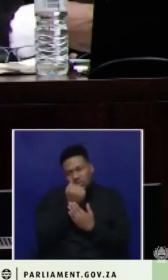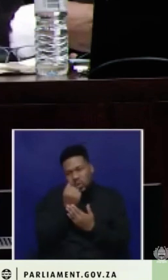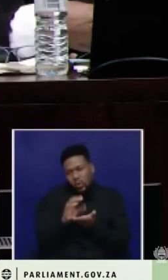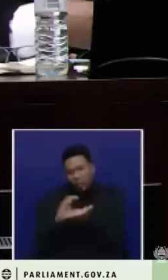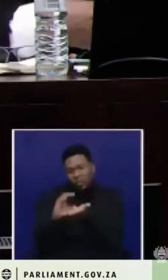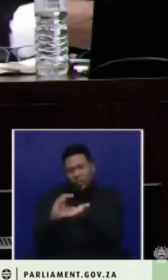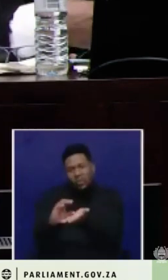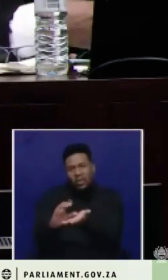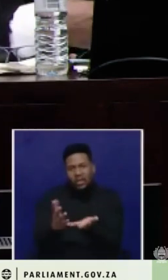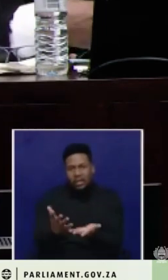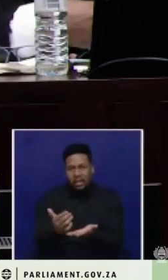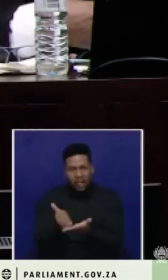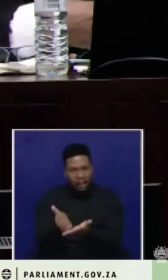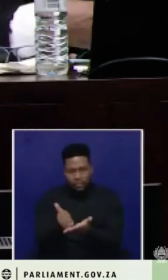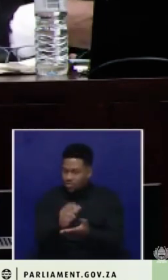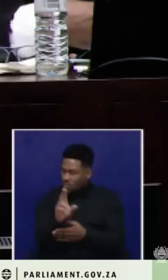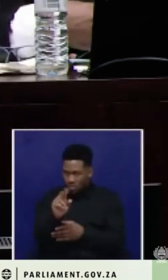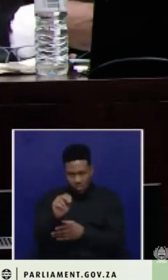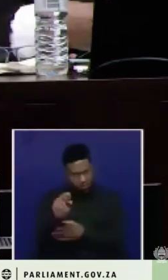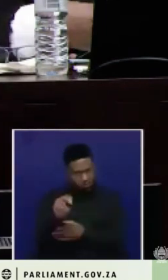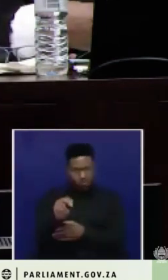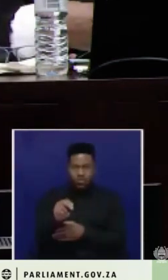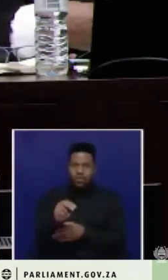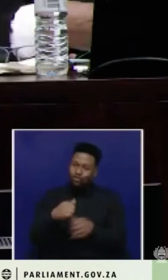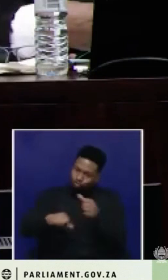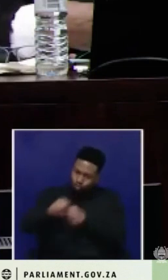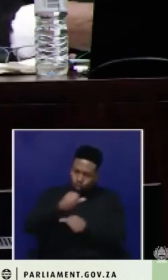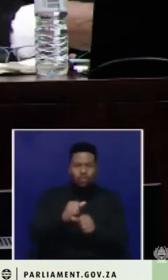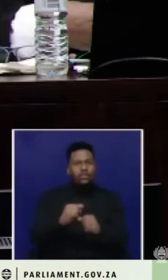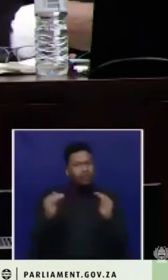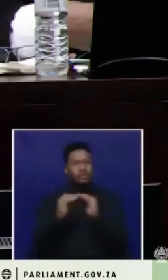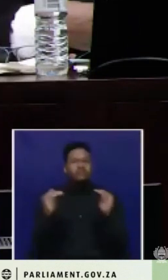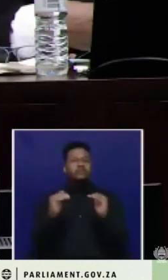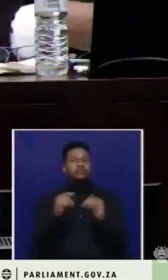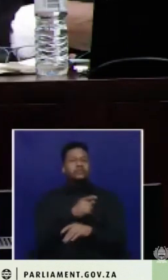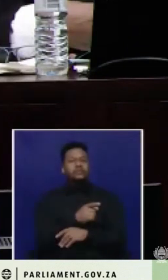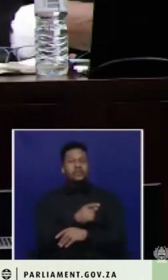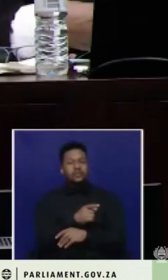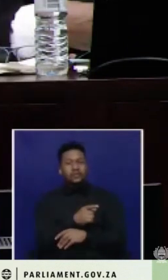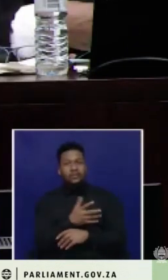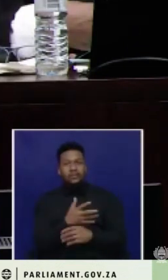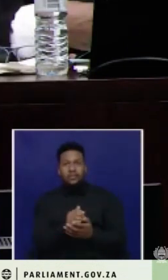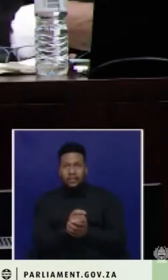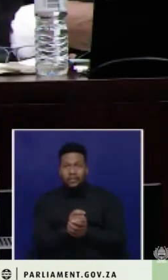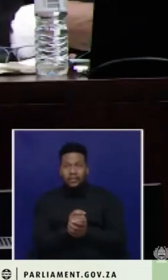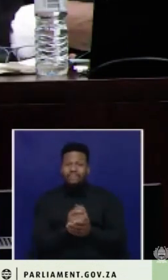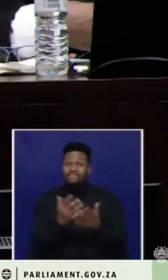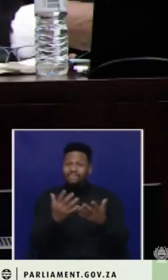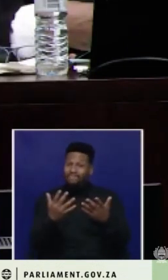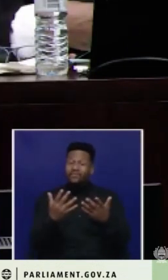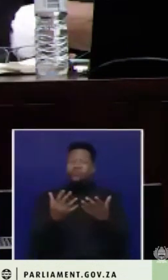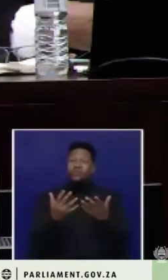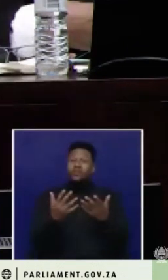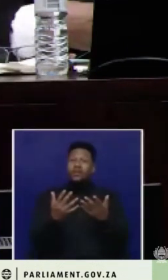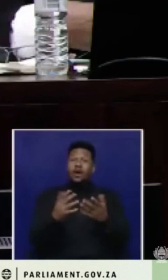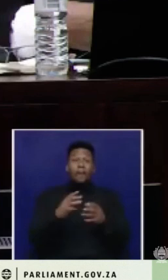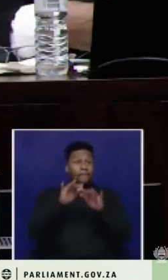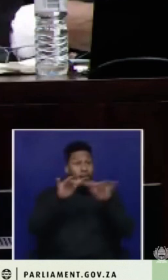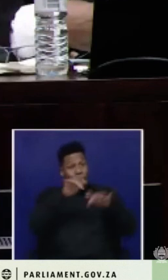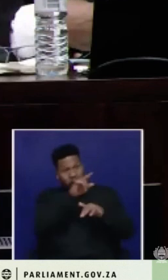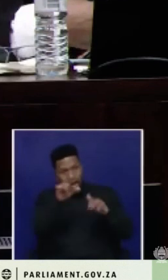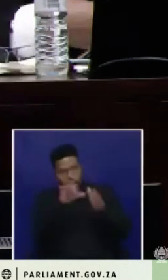social justice. To raise awareness, the National Council of and for Persons with Disabilities